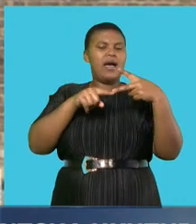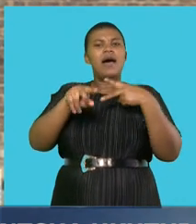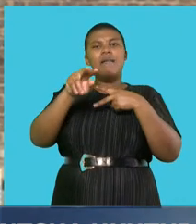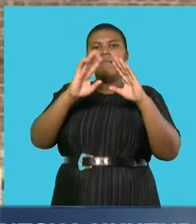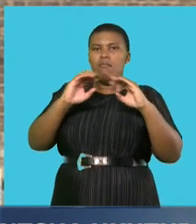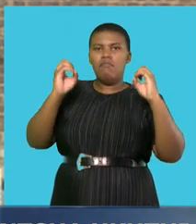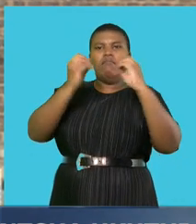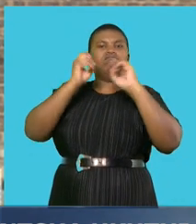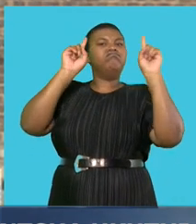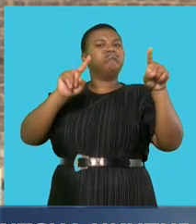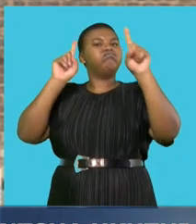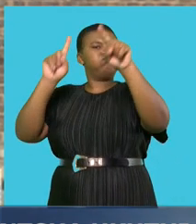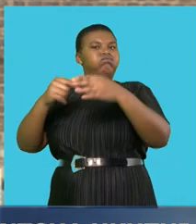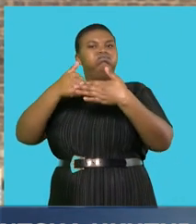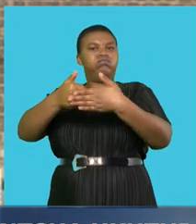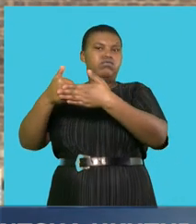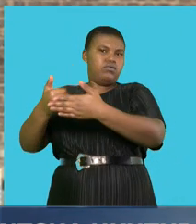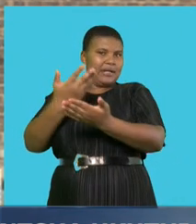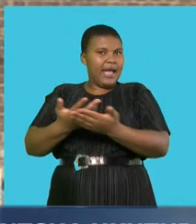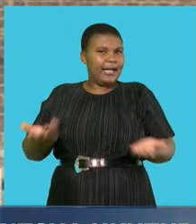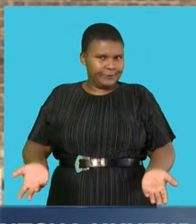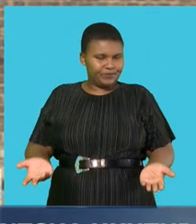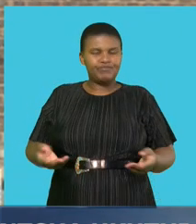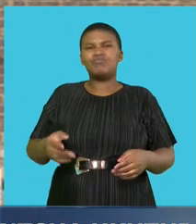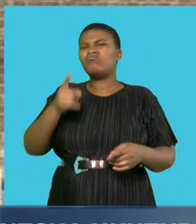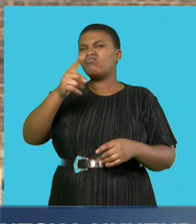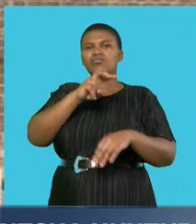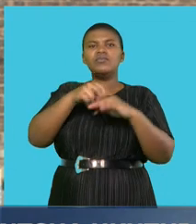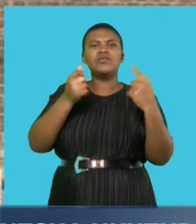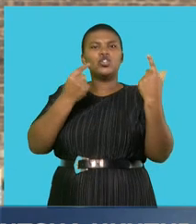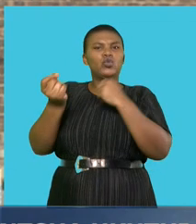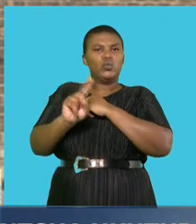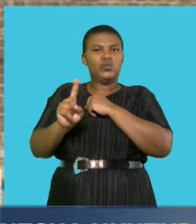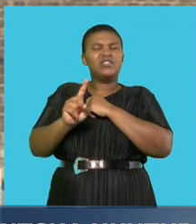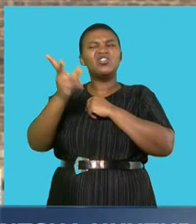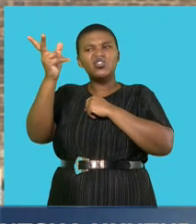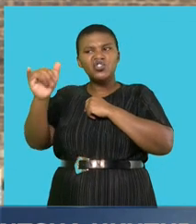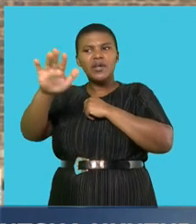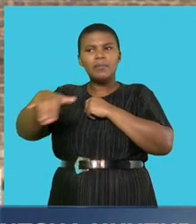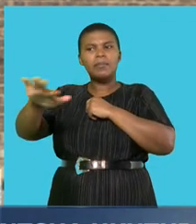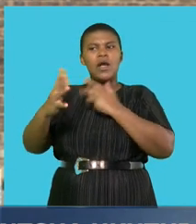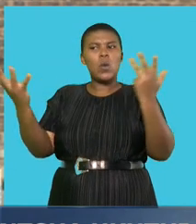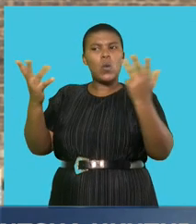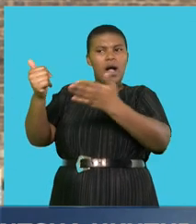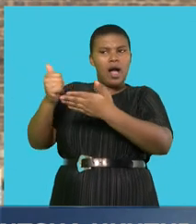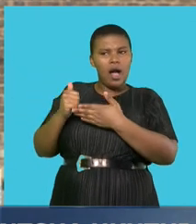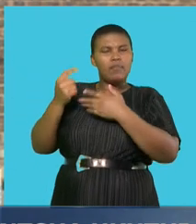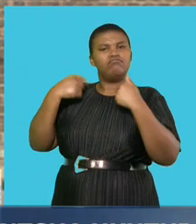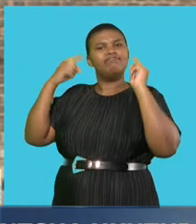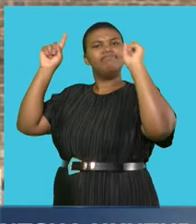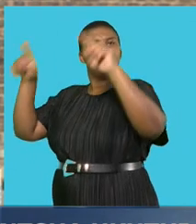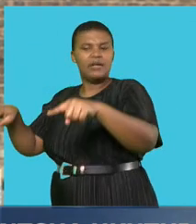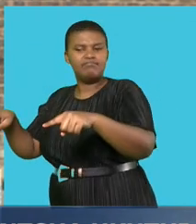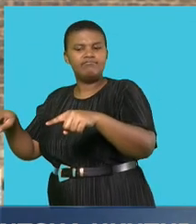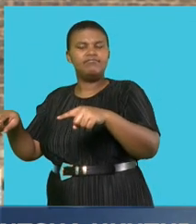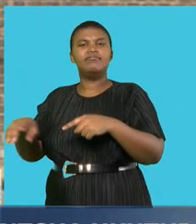go to that can assist you Like really assist you You just need to look for these places It's not like